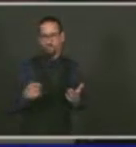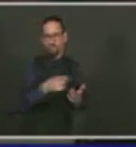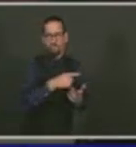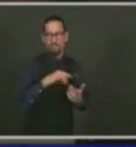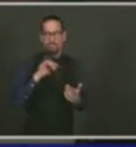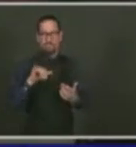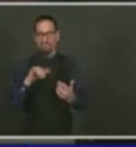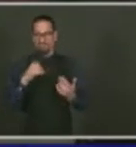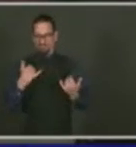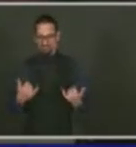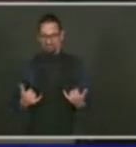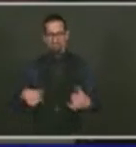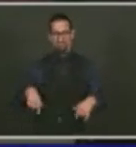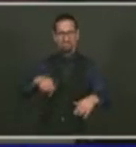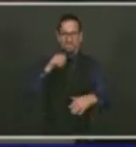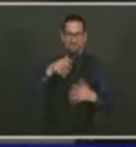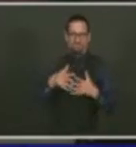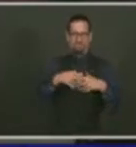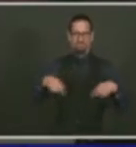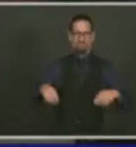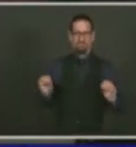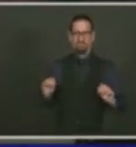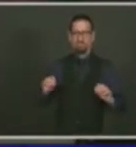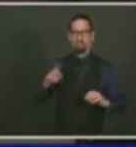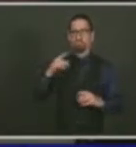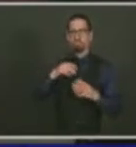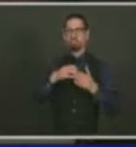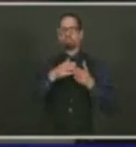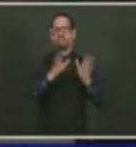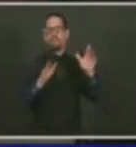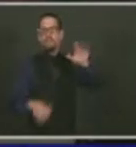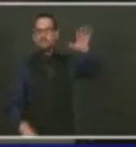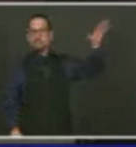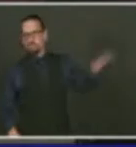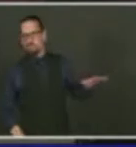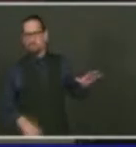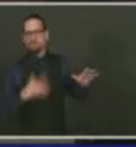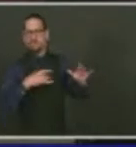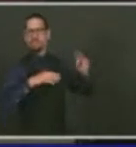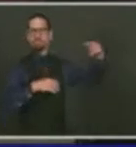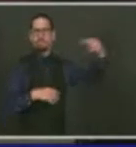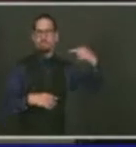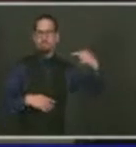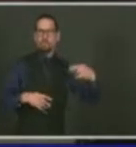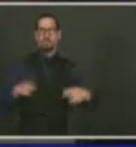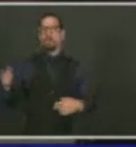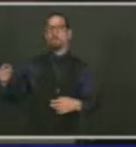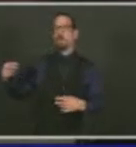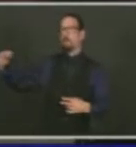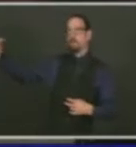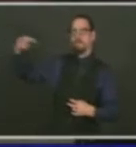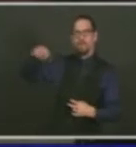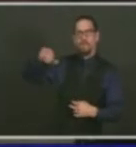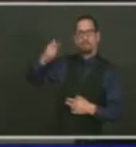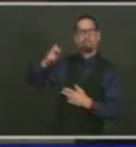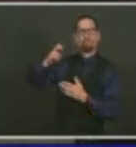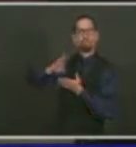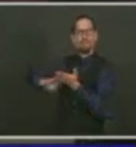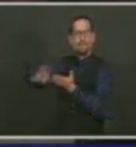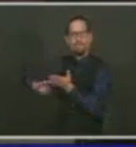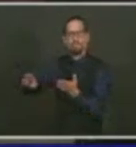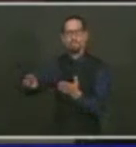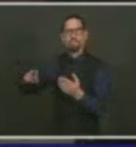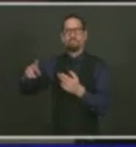The bureaucratic arm of the public sector in Rhode Island has experienced few, if any, layoffs, furloughs, budget cuts, etc. After years of enjoying wage growth and